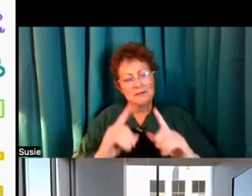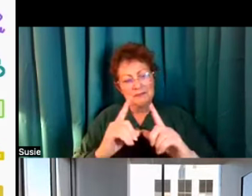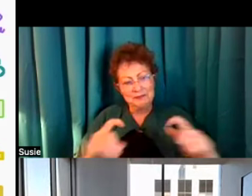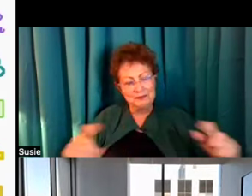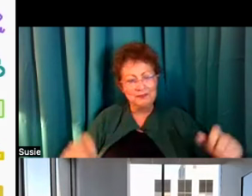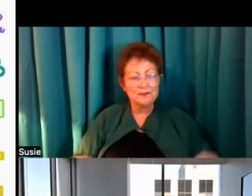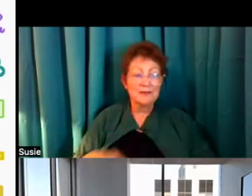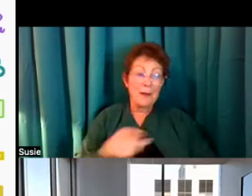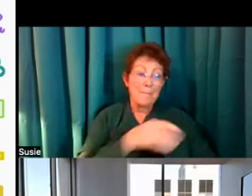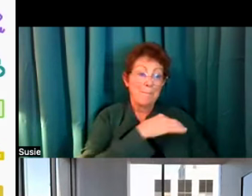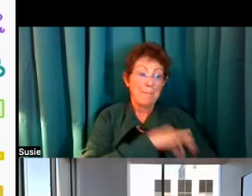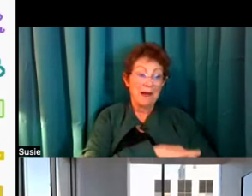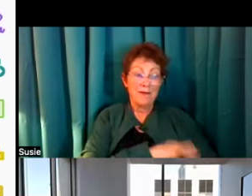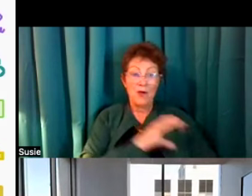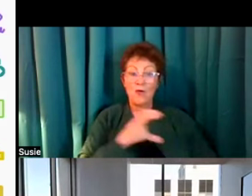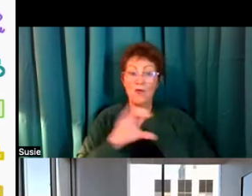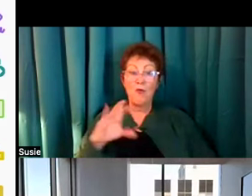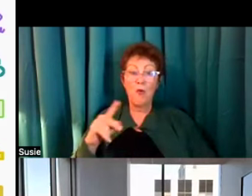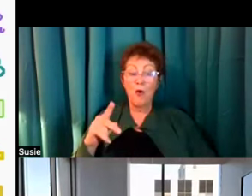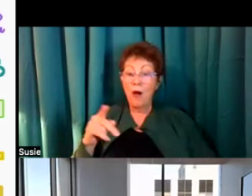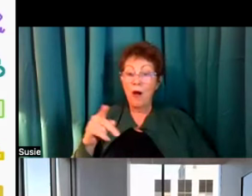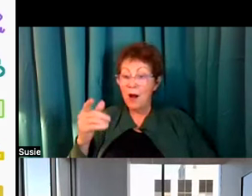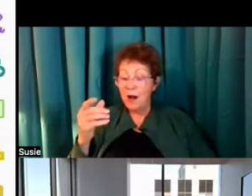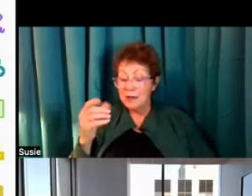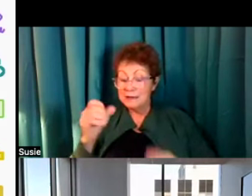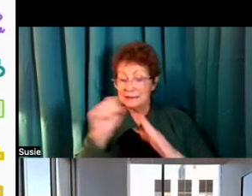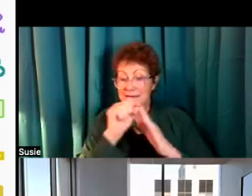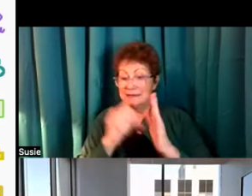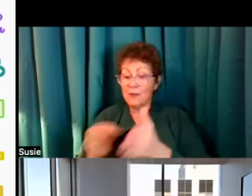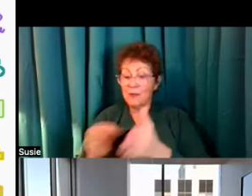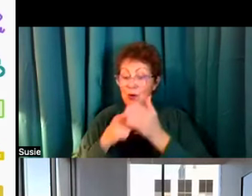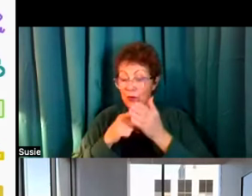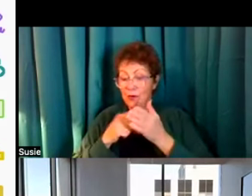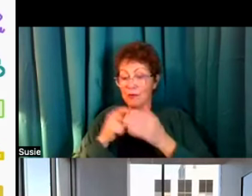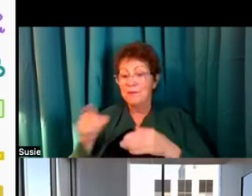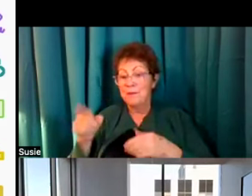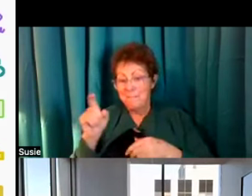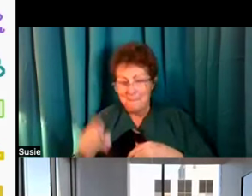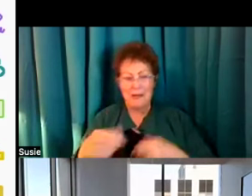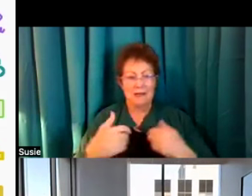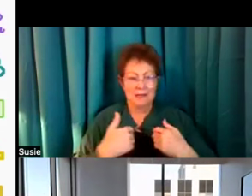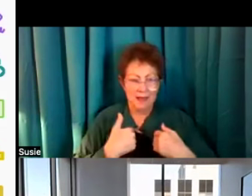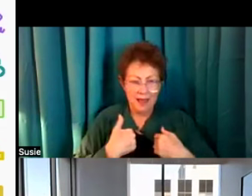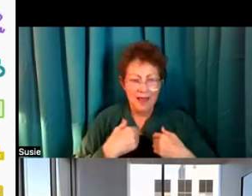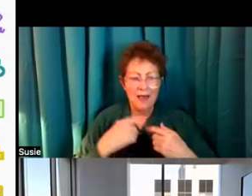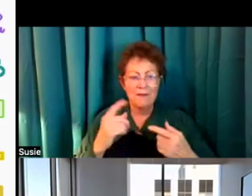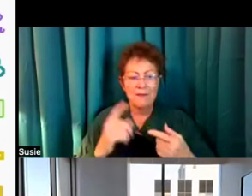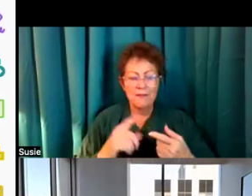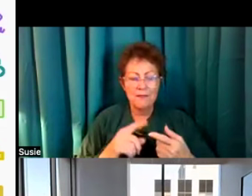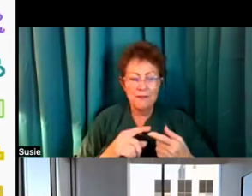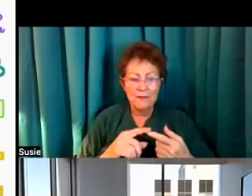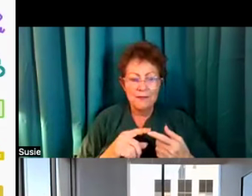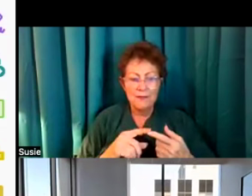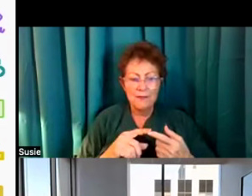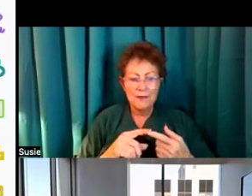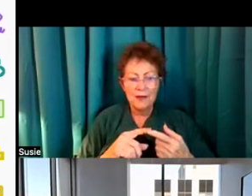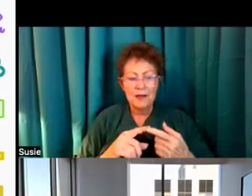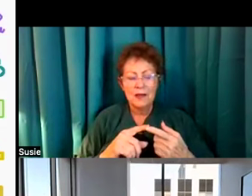benefit corporations, many states require a benefit director that just is accountable to the